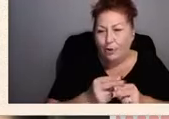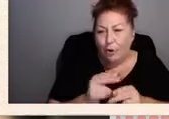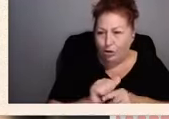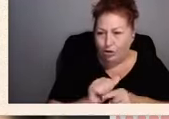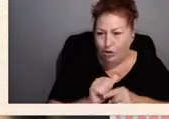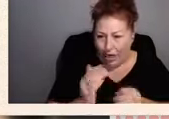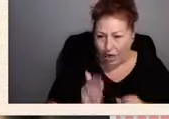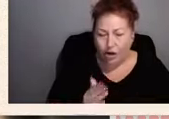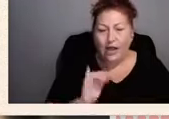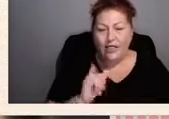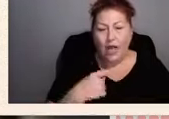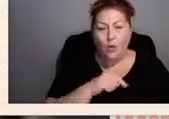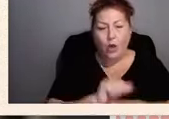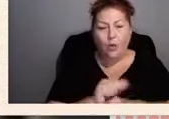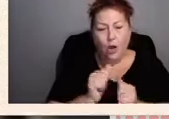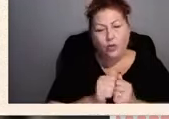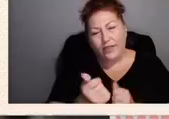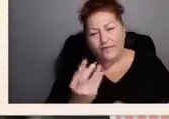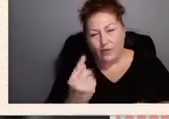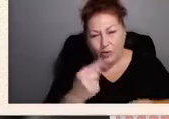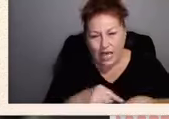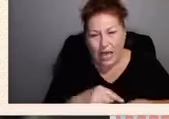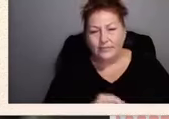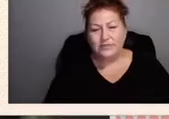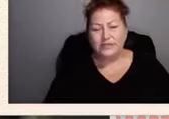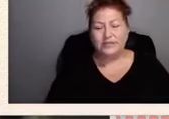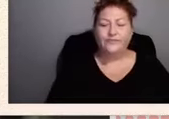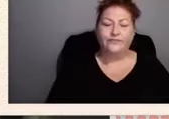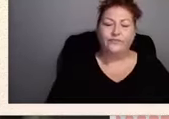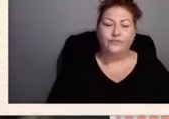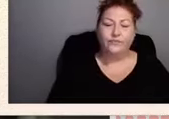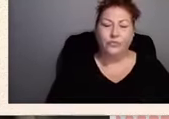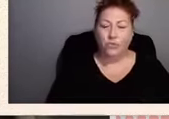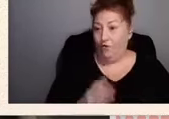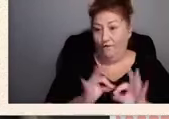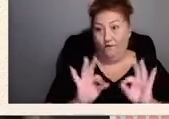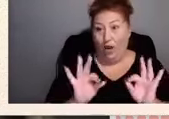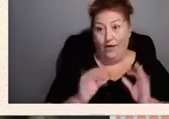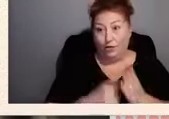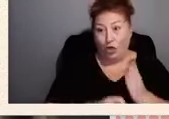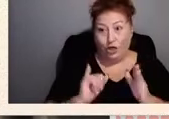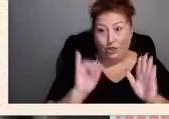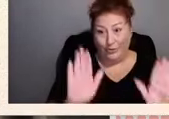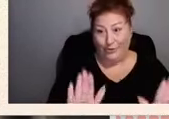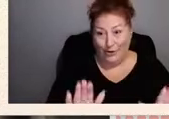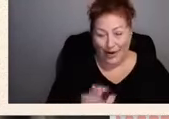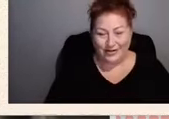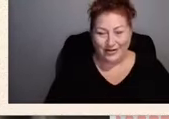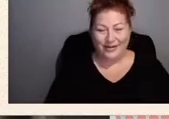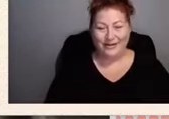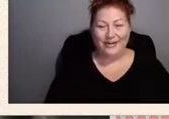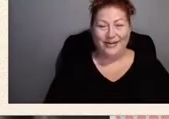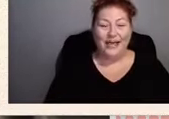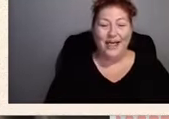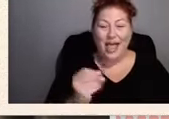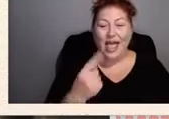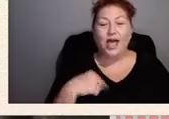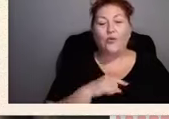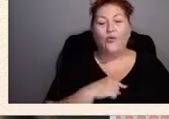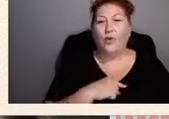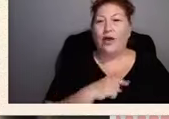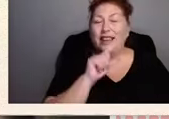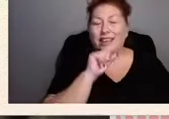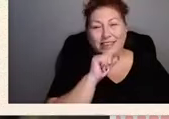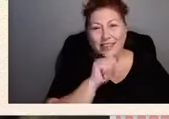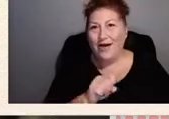we worked with a few times, free of charge, which was great. And we've loved our fur baby